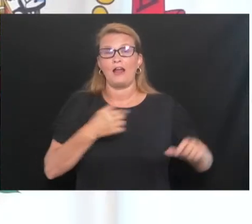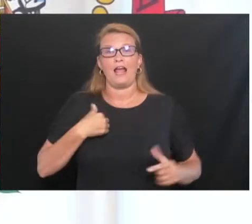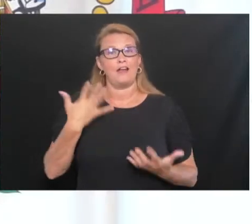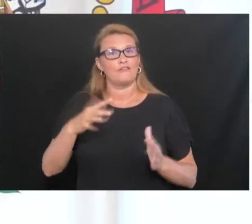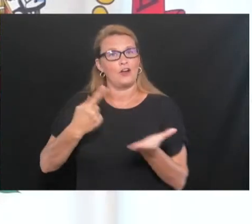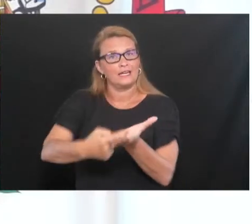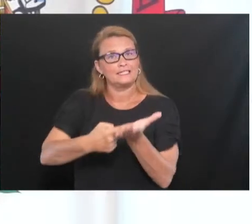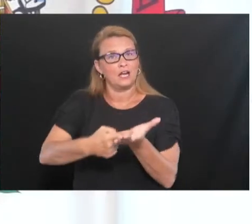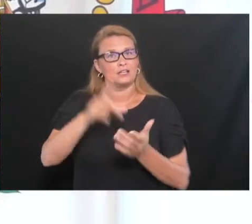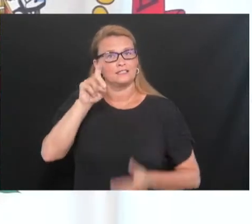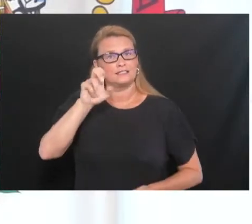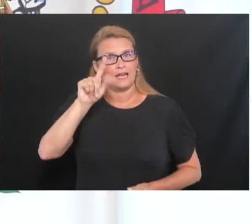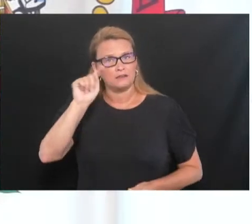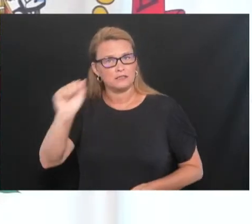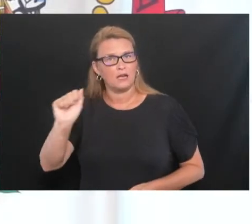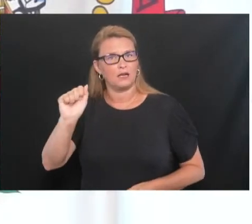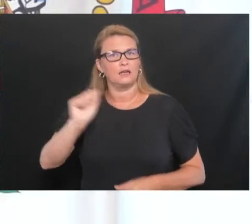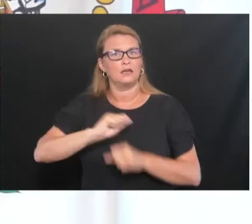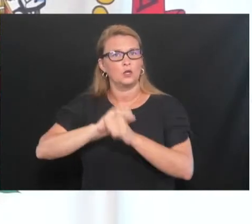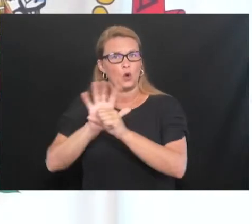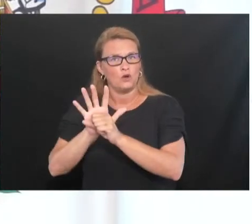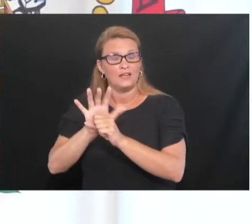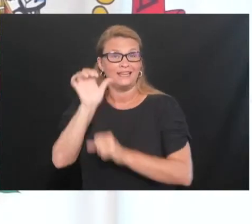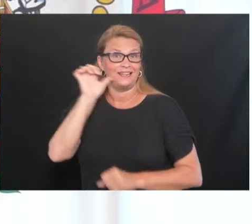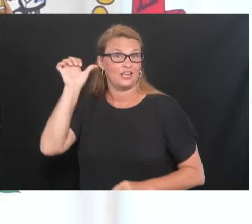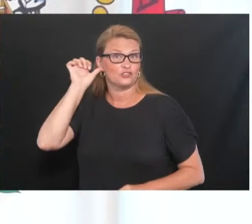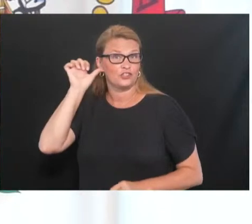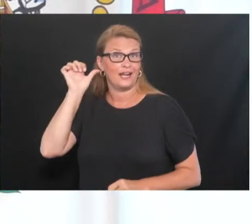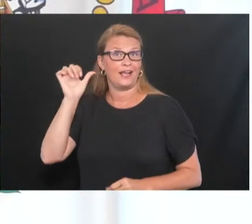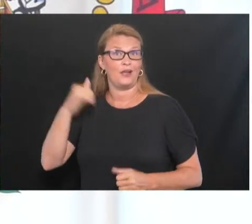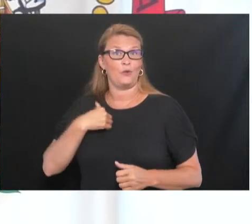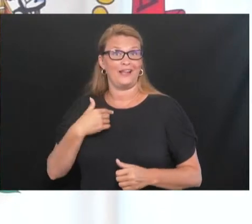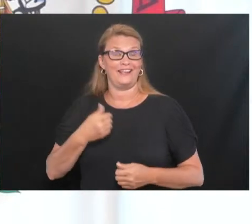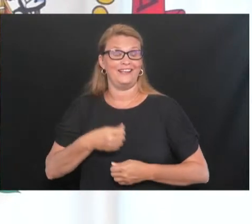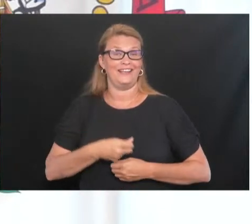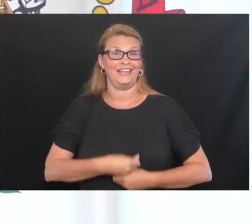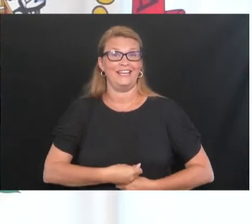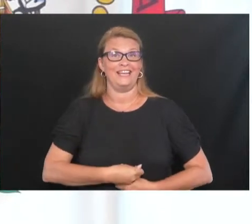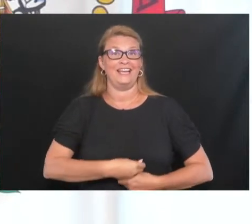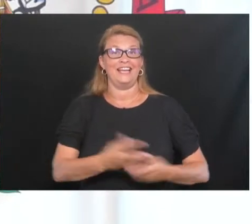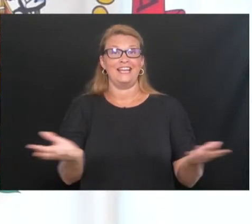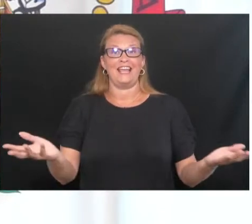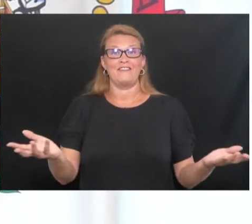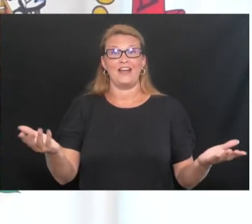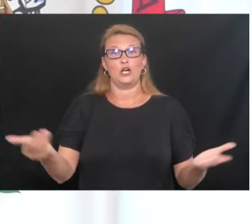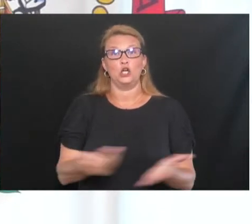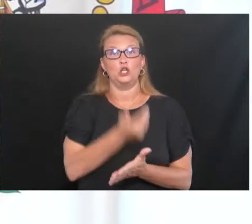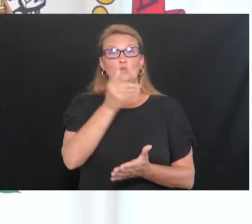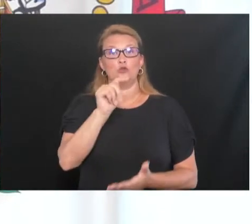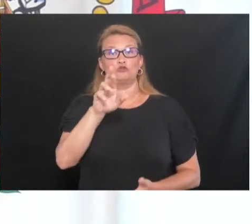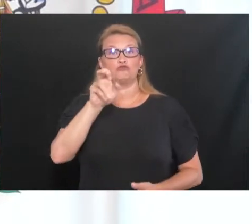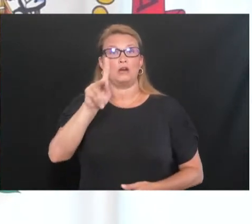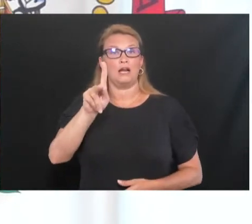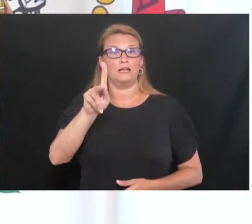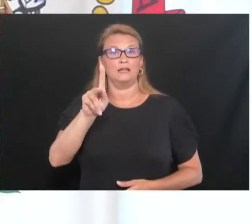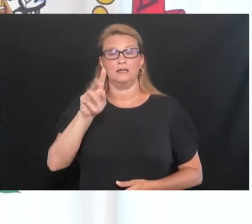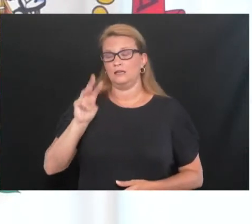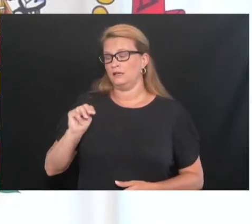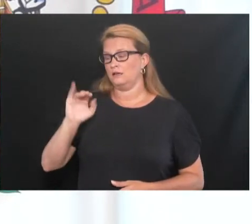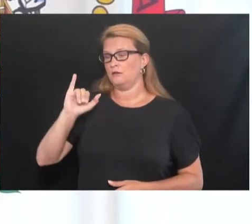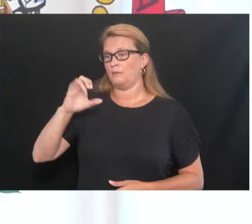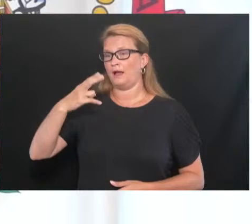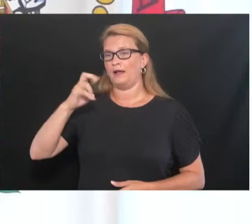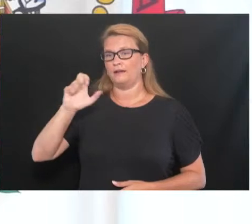about the Delta variant. Yesterday, we gave out a new truck to Michael